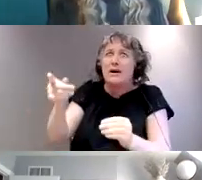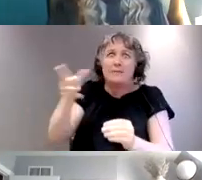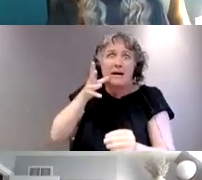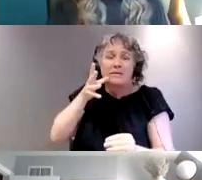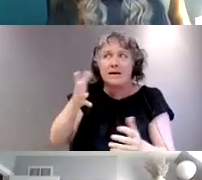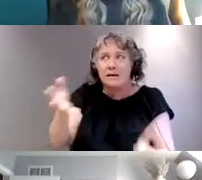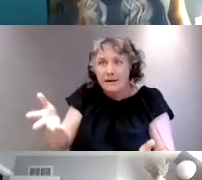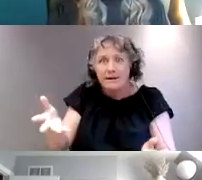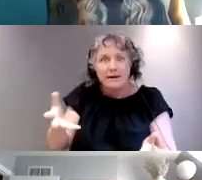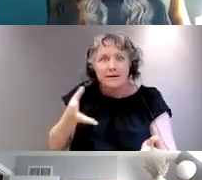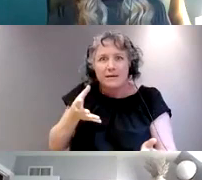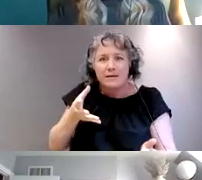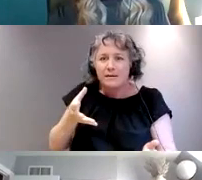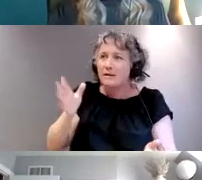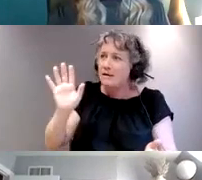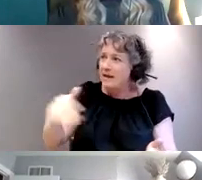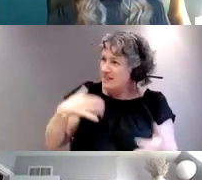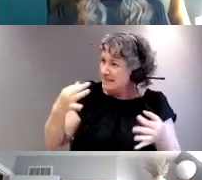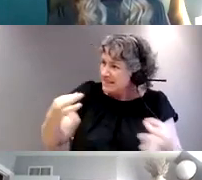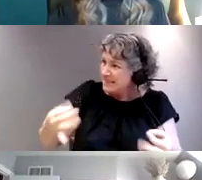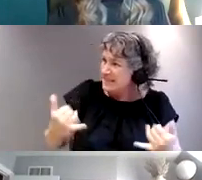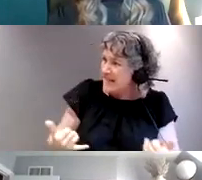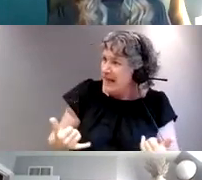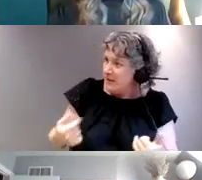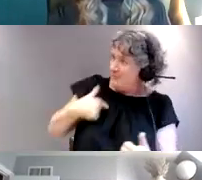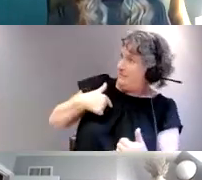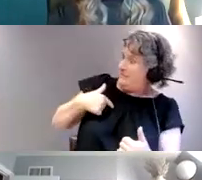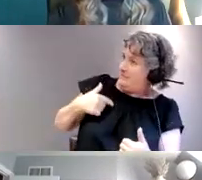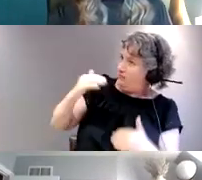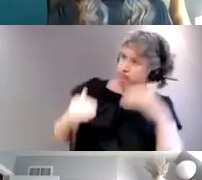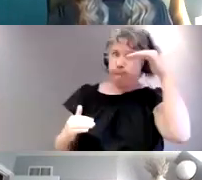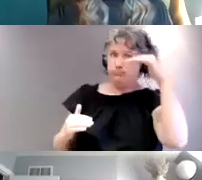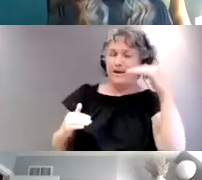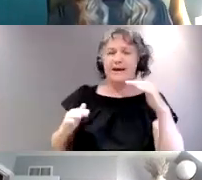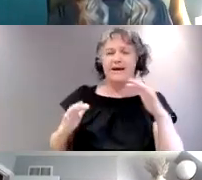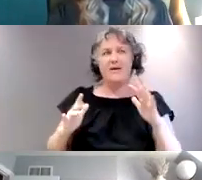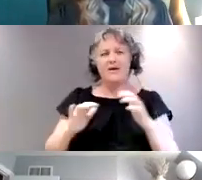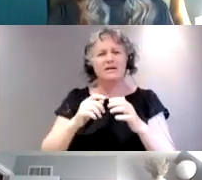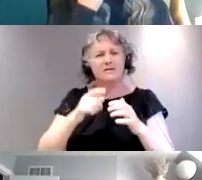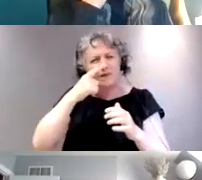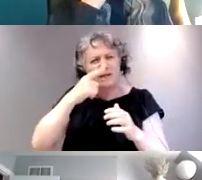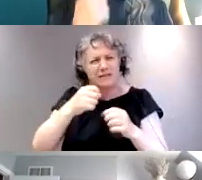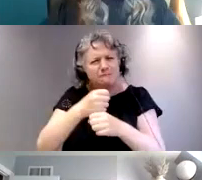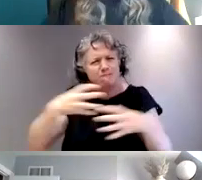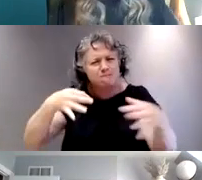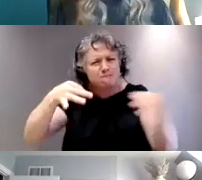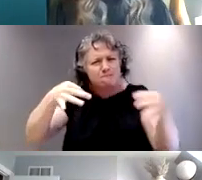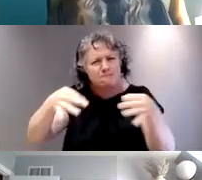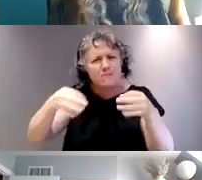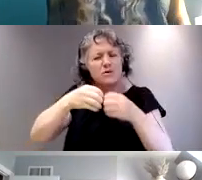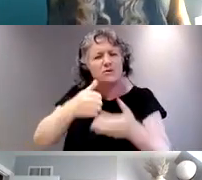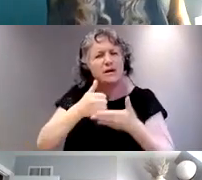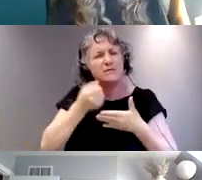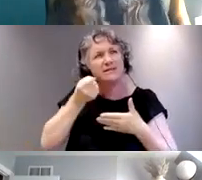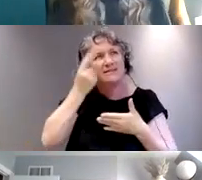saying, Ma, I got to make decisions now. So a lot of people are asking if you can just sort of talk about that again for a few moments, just to help us